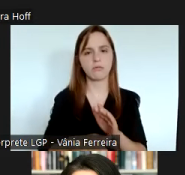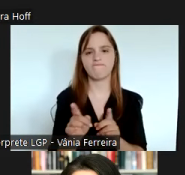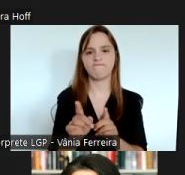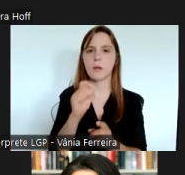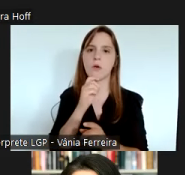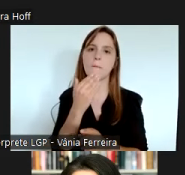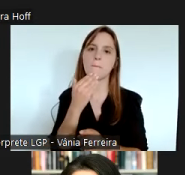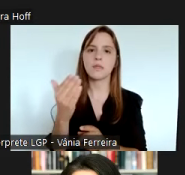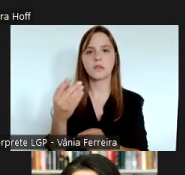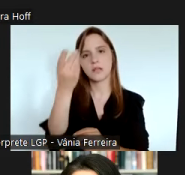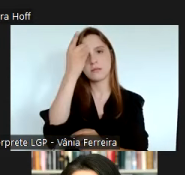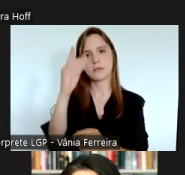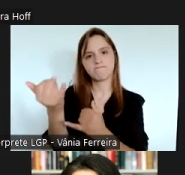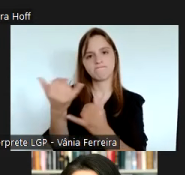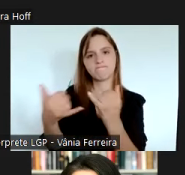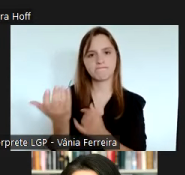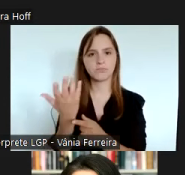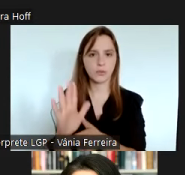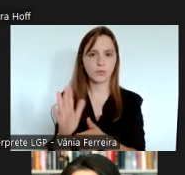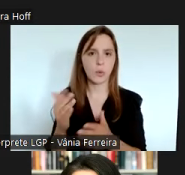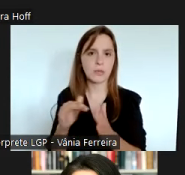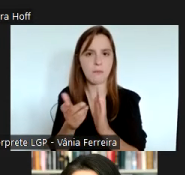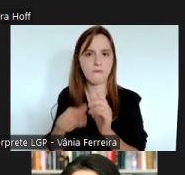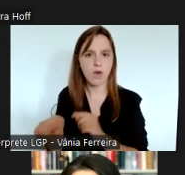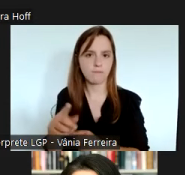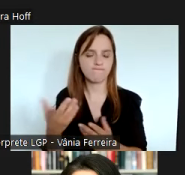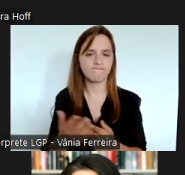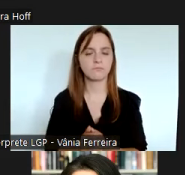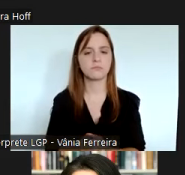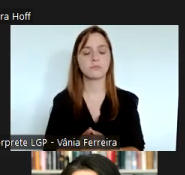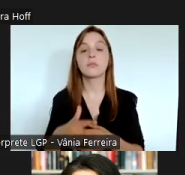exam. I think, well, in my case, I believe